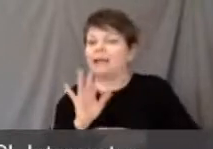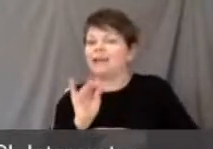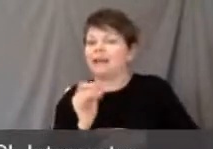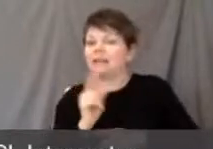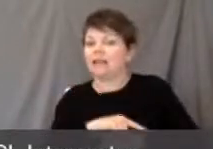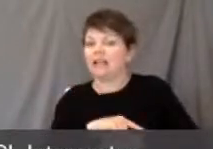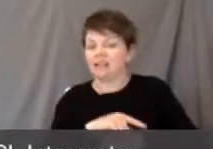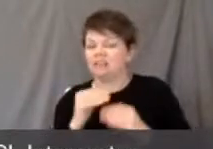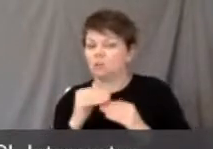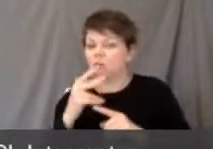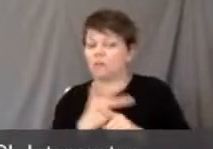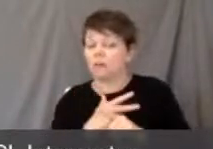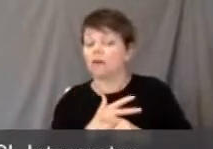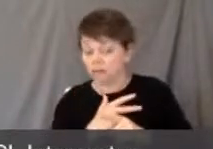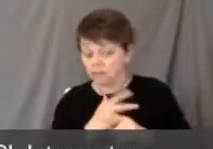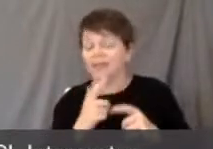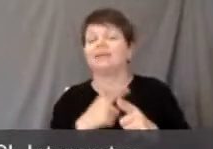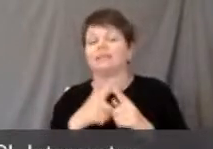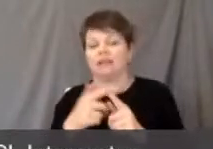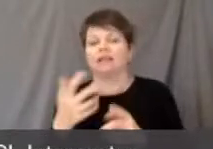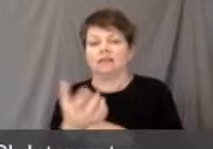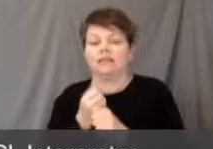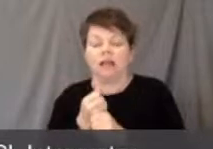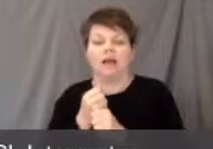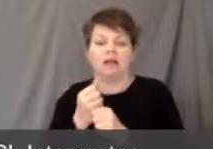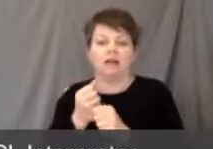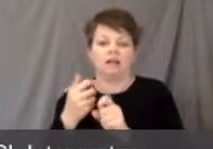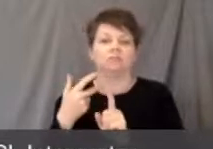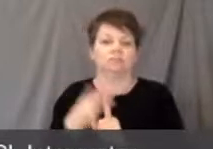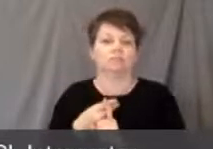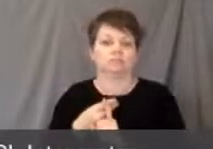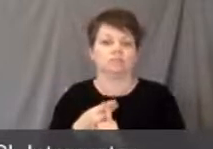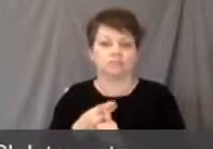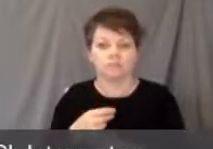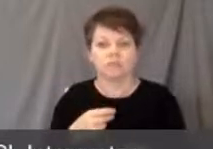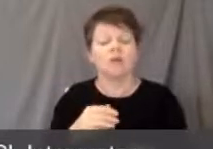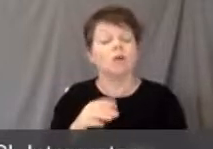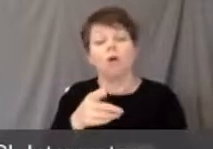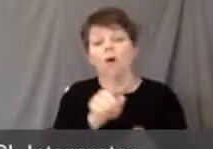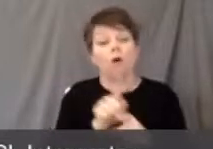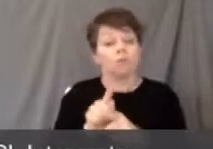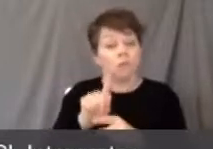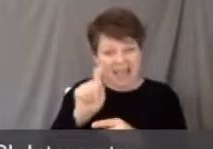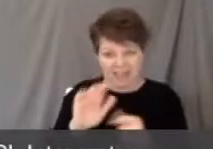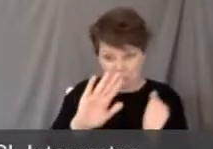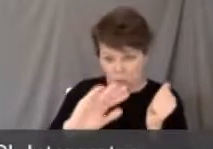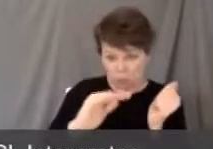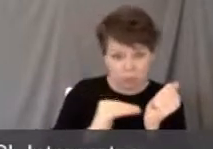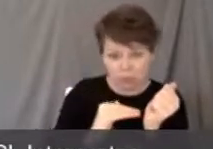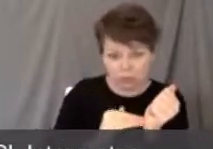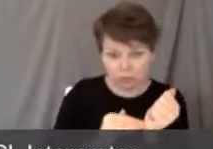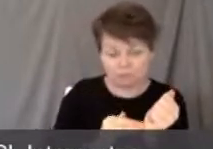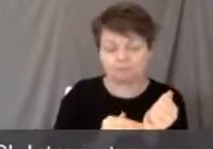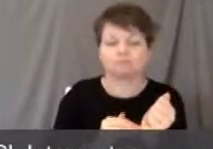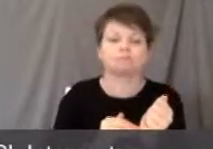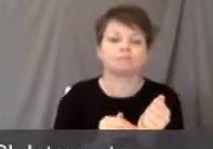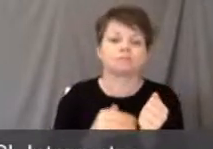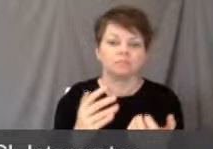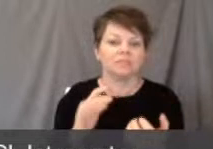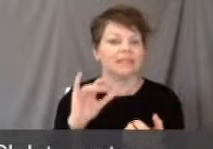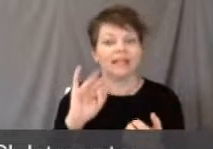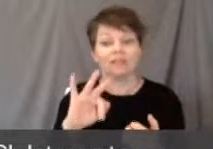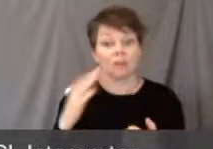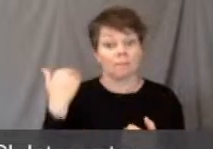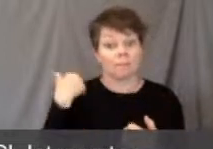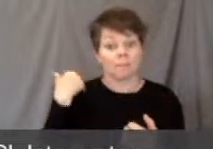passed. And then a few precautions, something to maybe talk to your healthcare provider about is if you have ever had